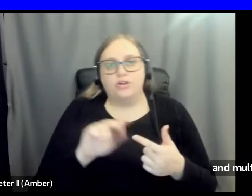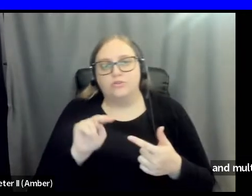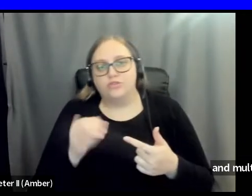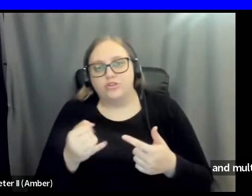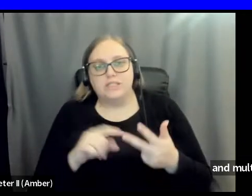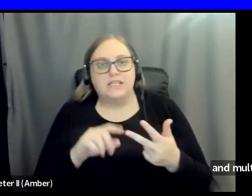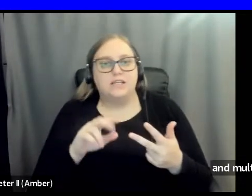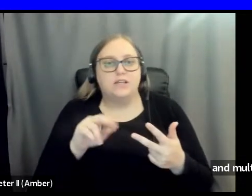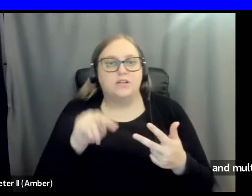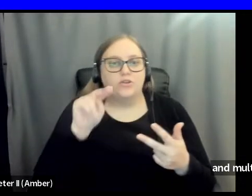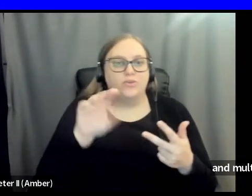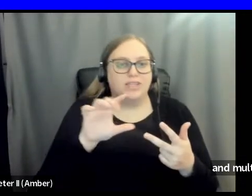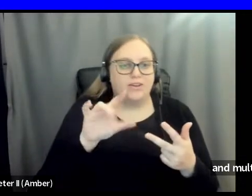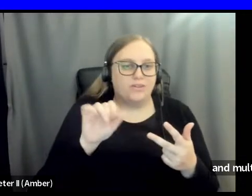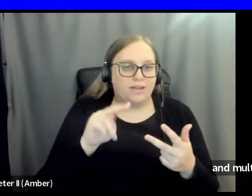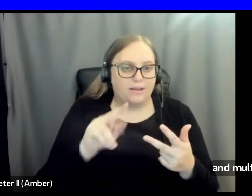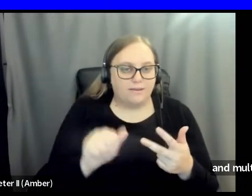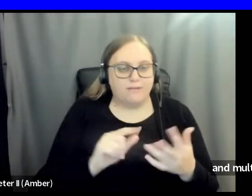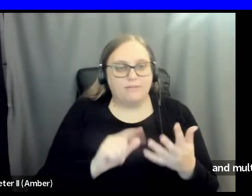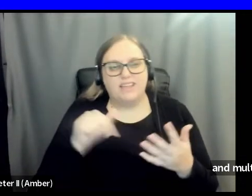Carolina.